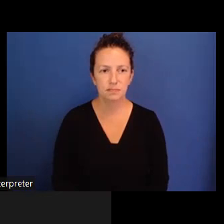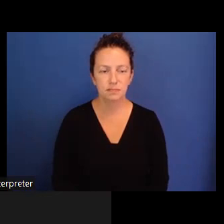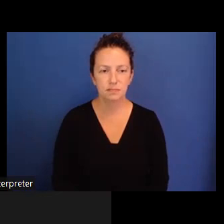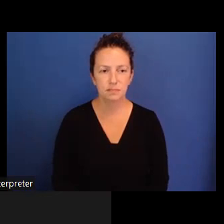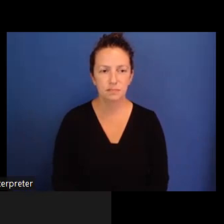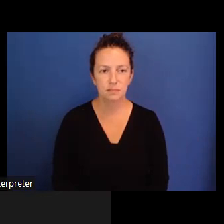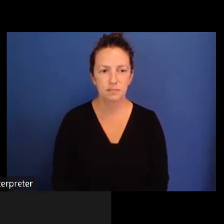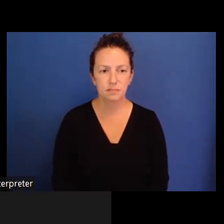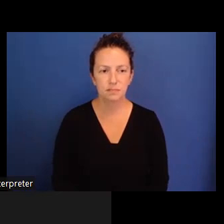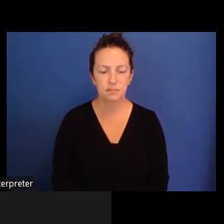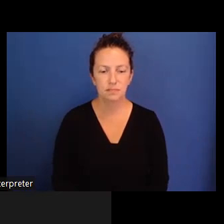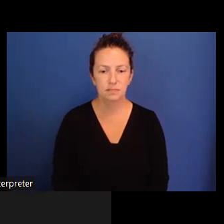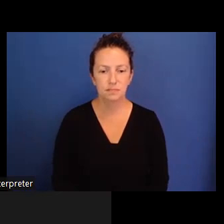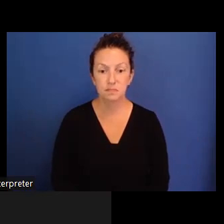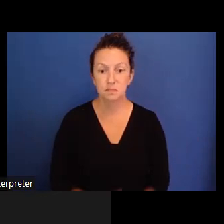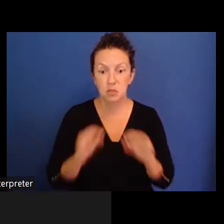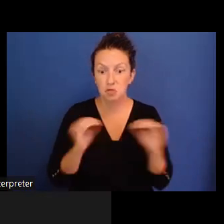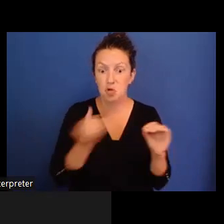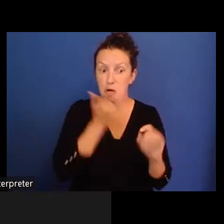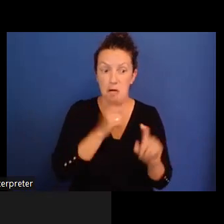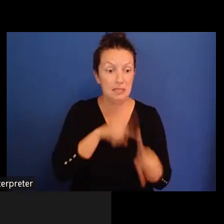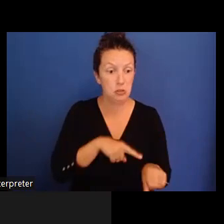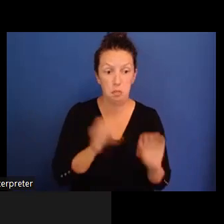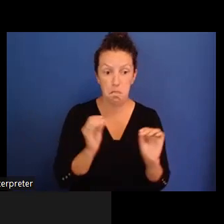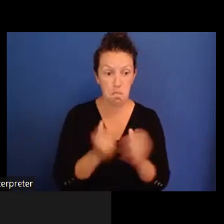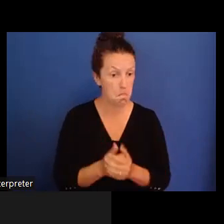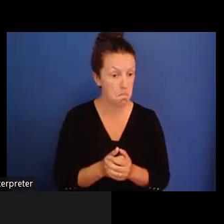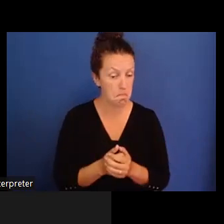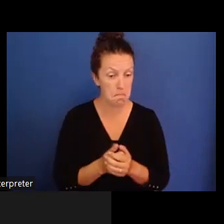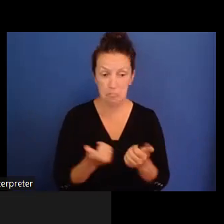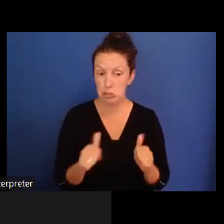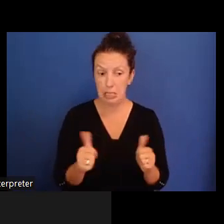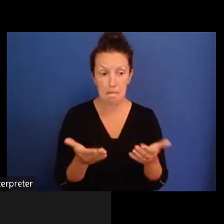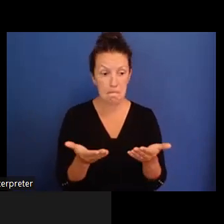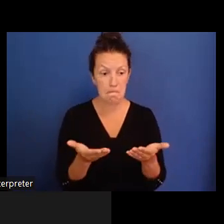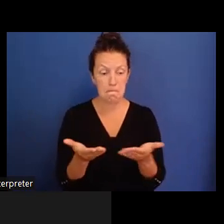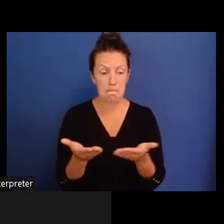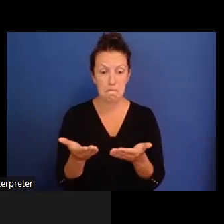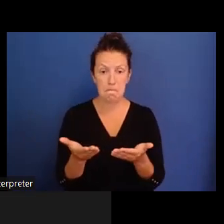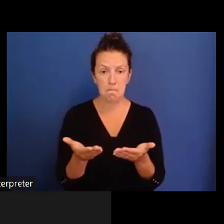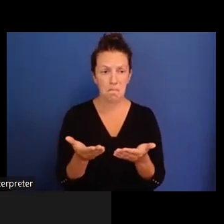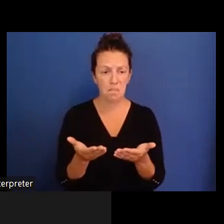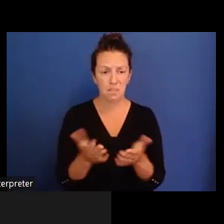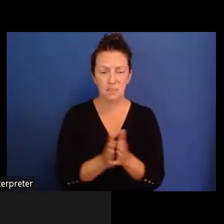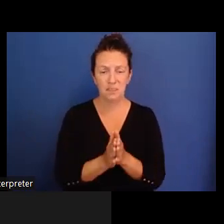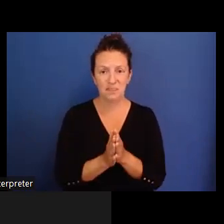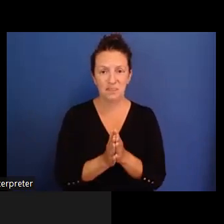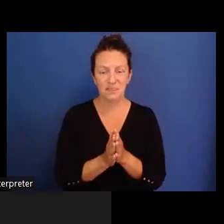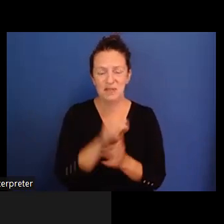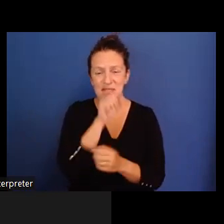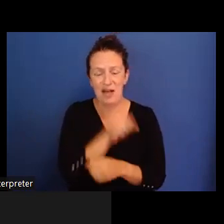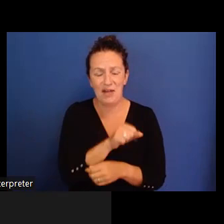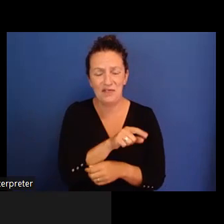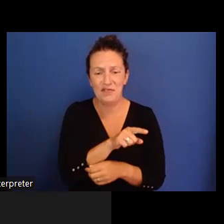And again, there are no wrong answers. Uh, and we'd love you to help us out